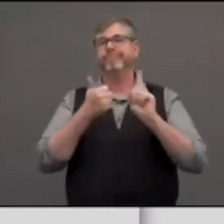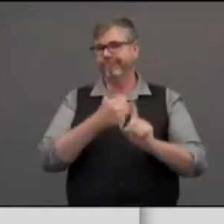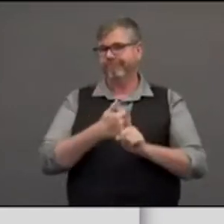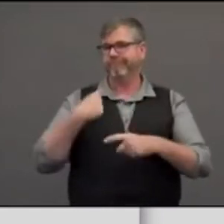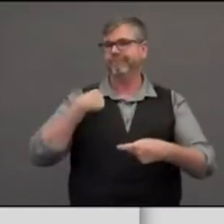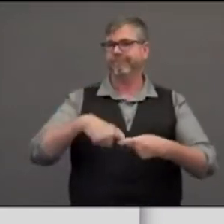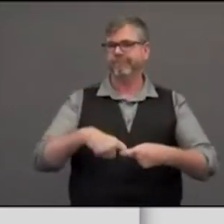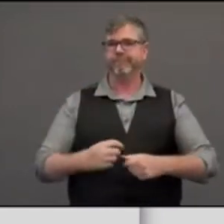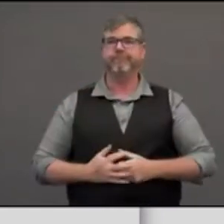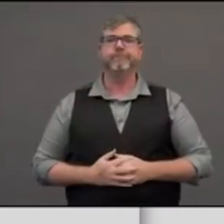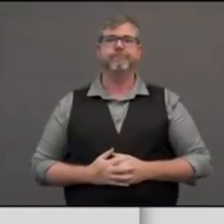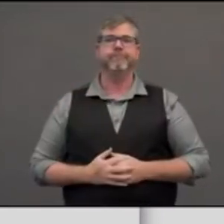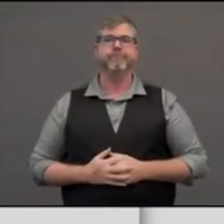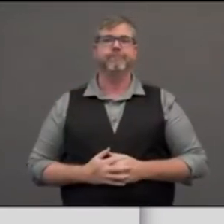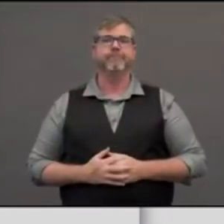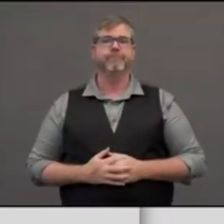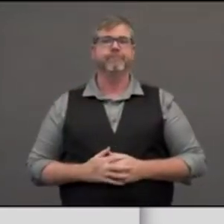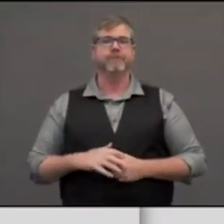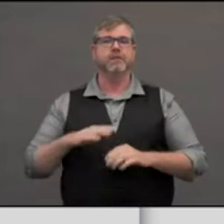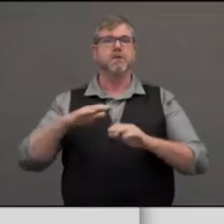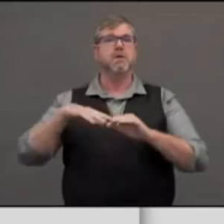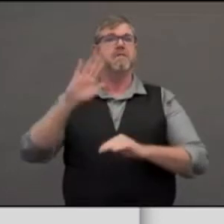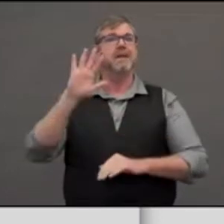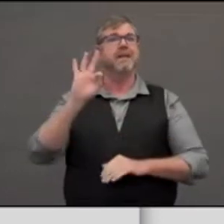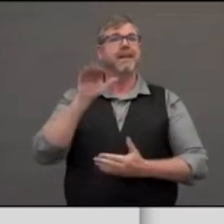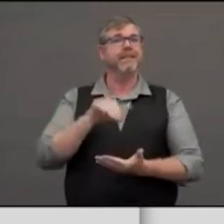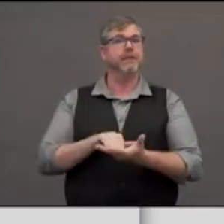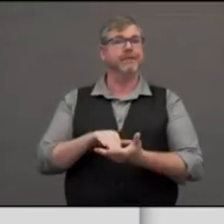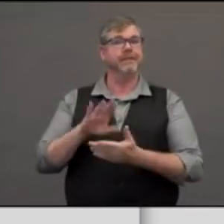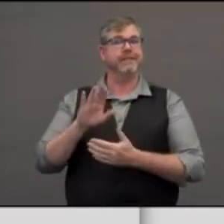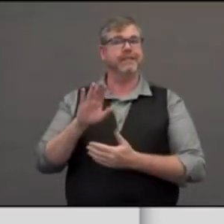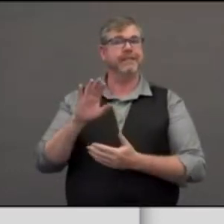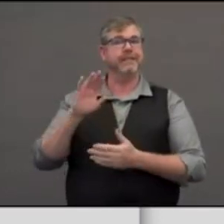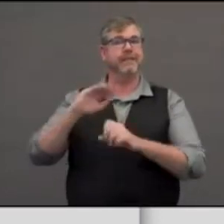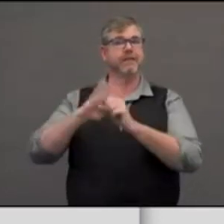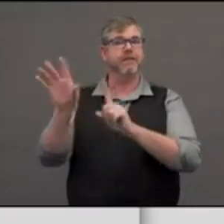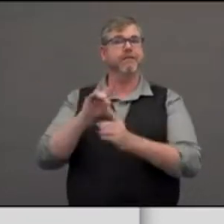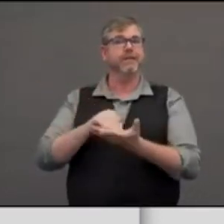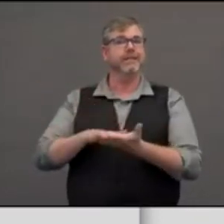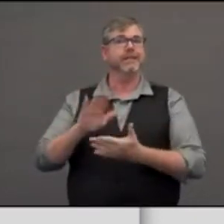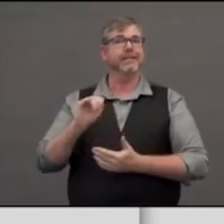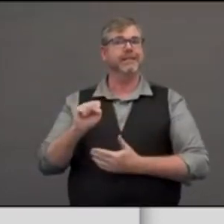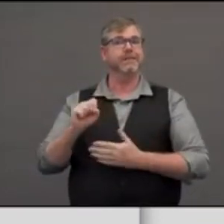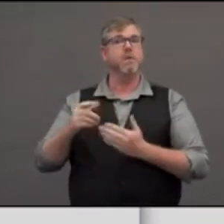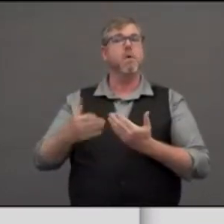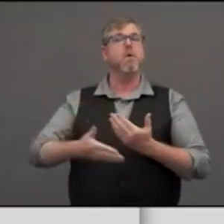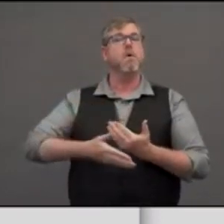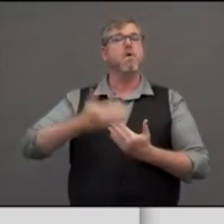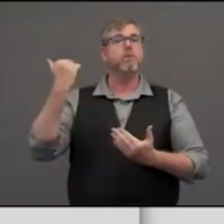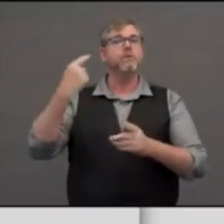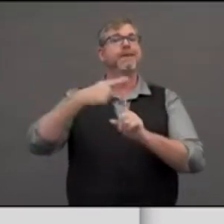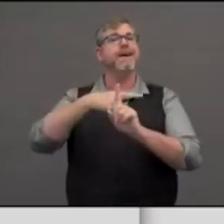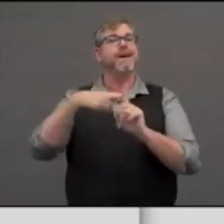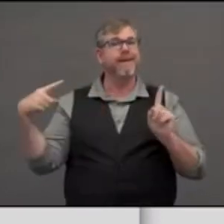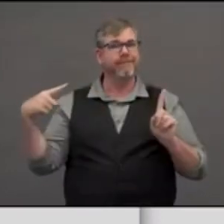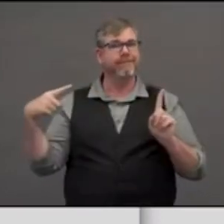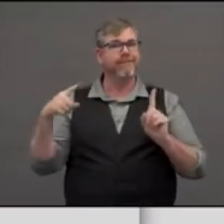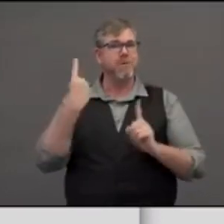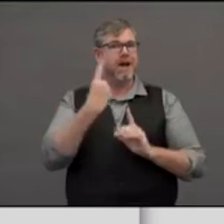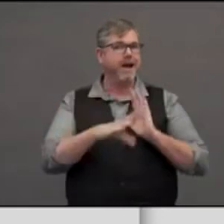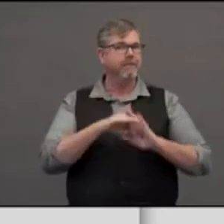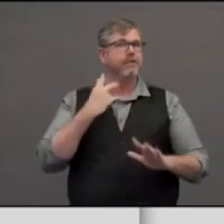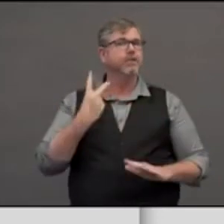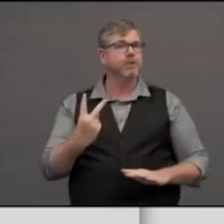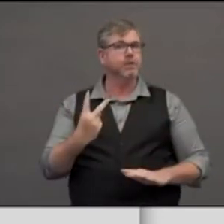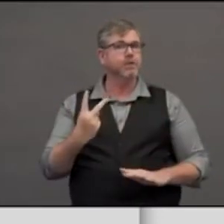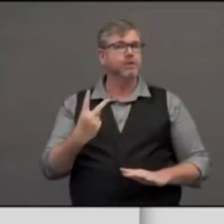Maribel mentioned, almost half of them, 1 in 2, are Latinos. So again,